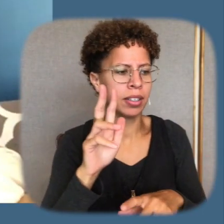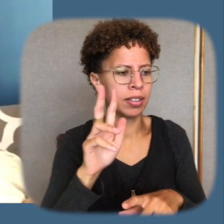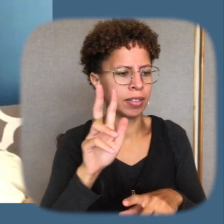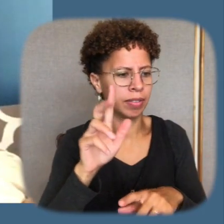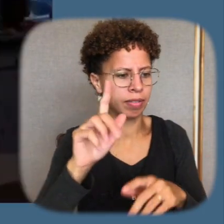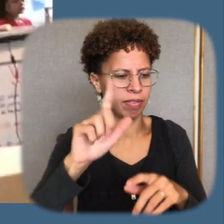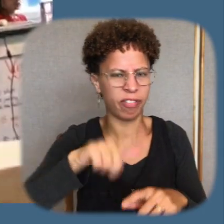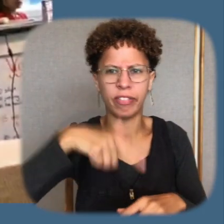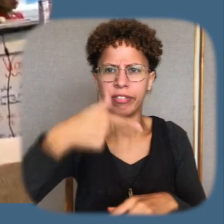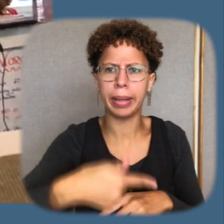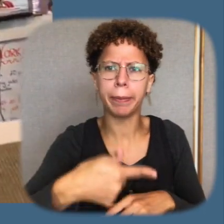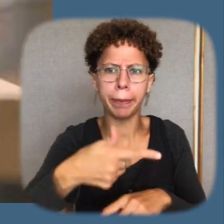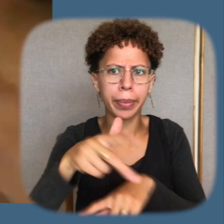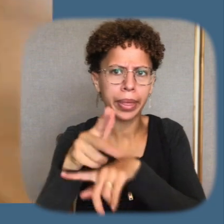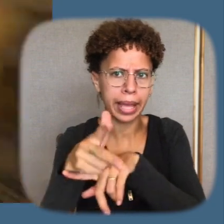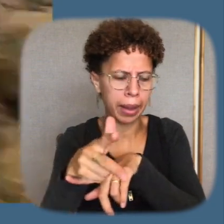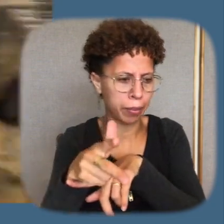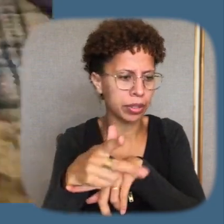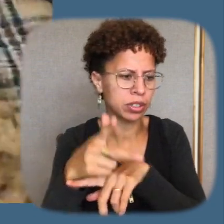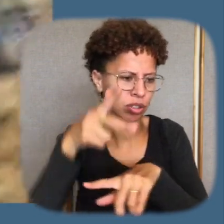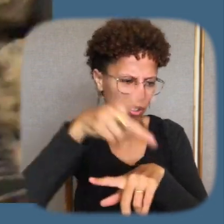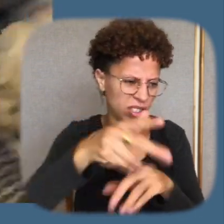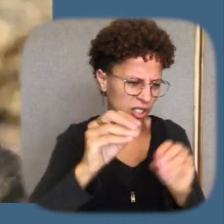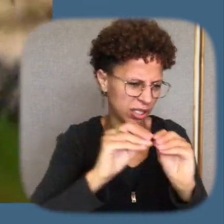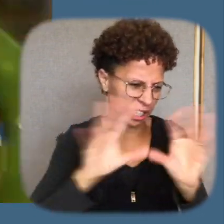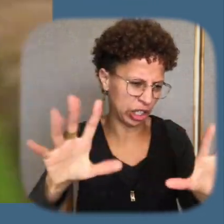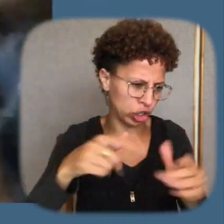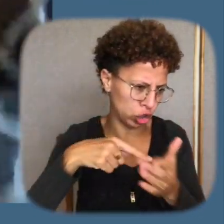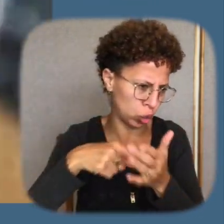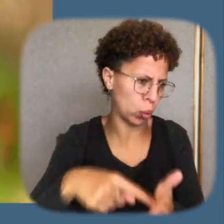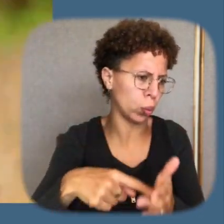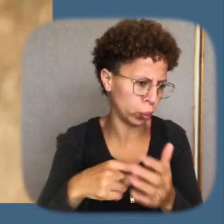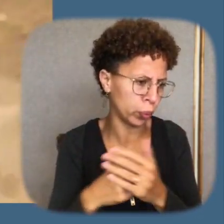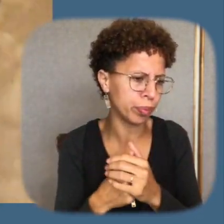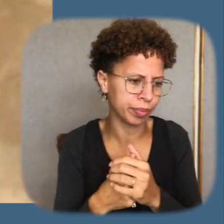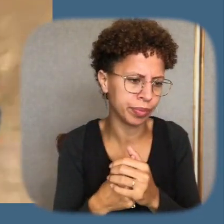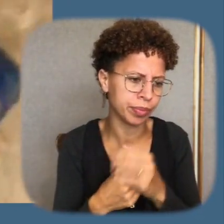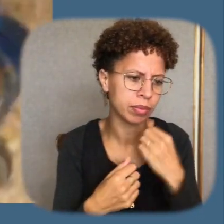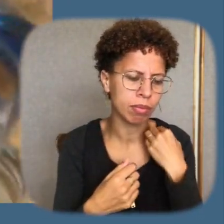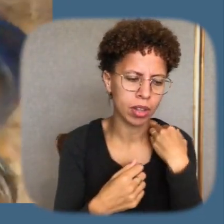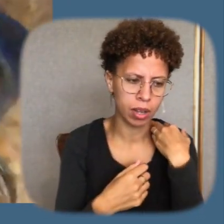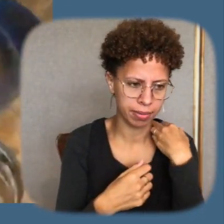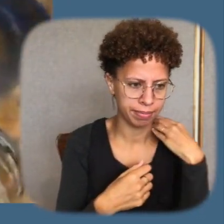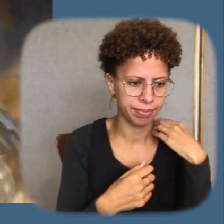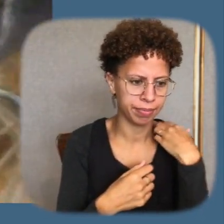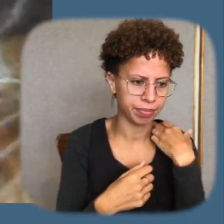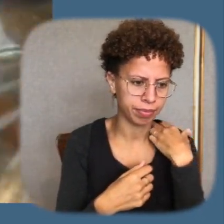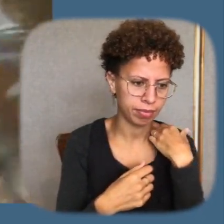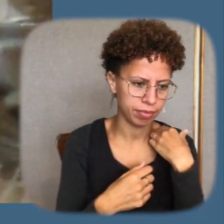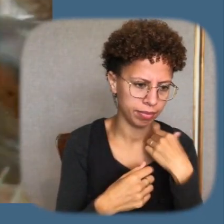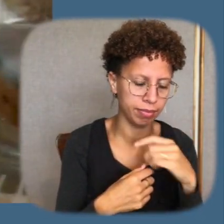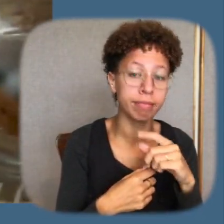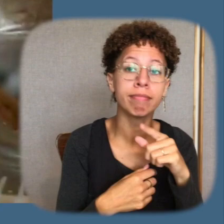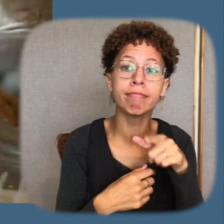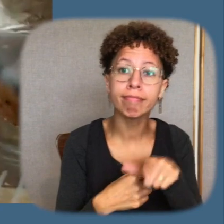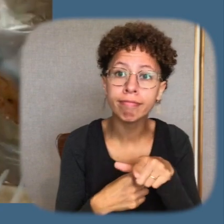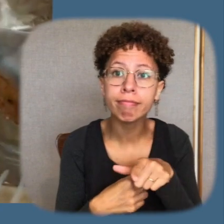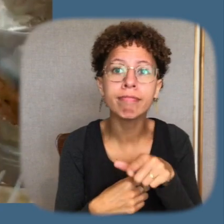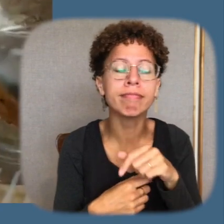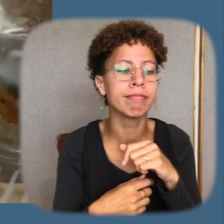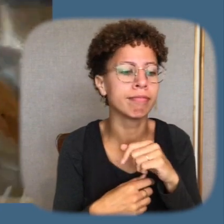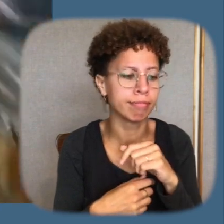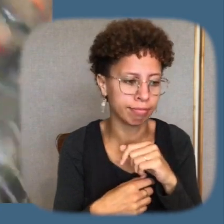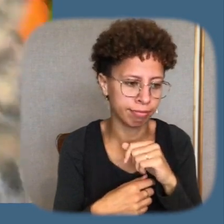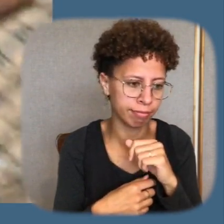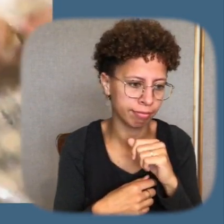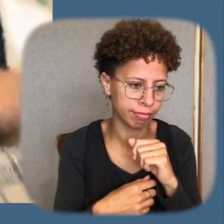can show you this a little bit better. Okay, so here's Simon. Here is